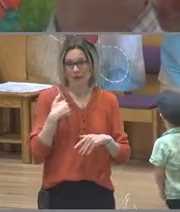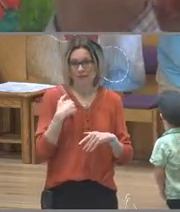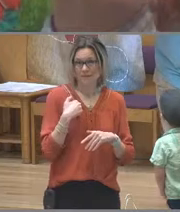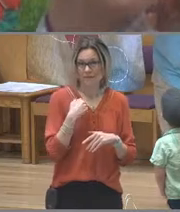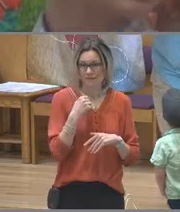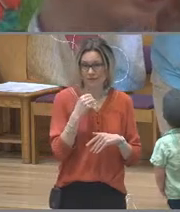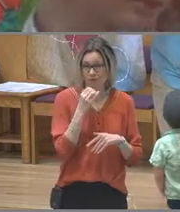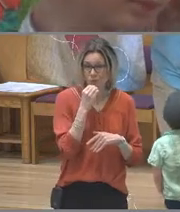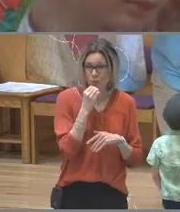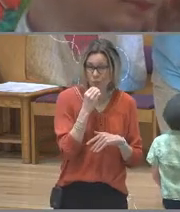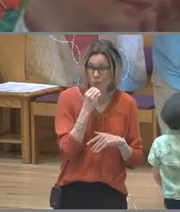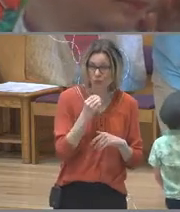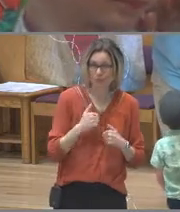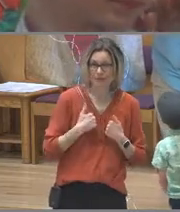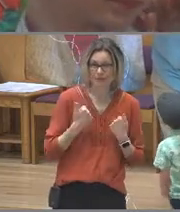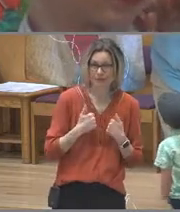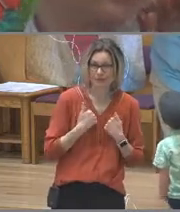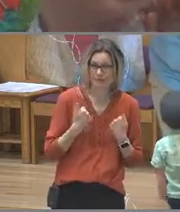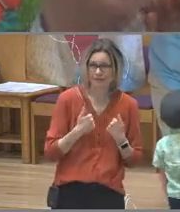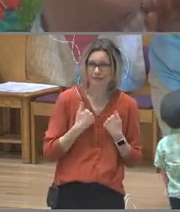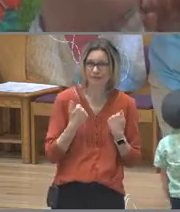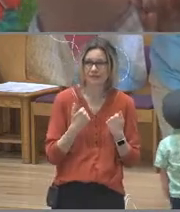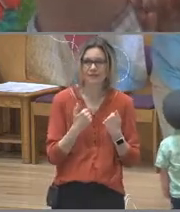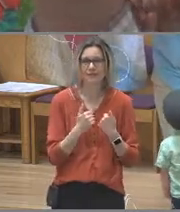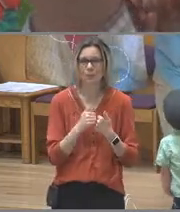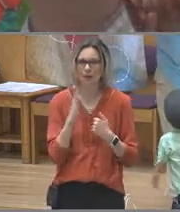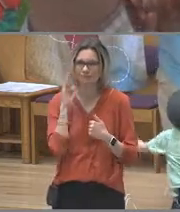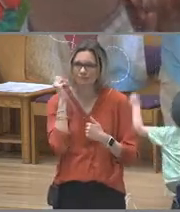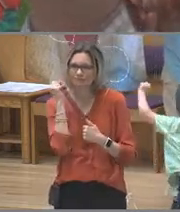stay alive and they will hear that